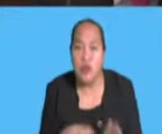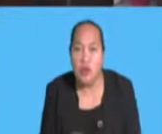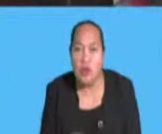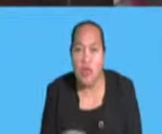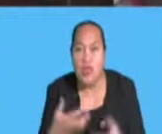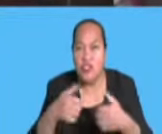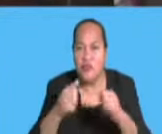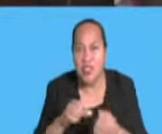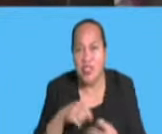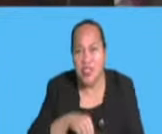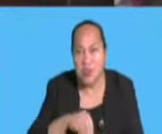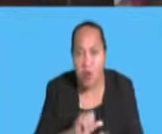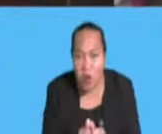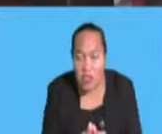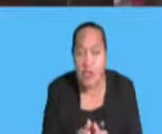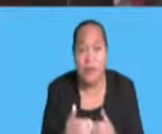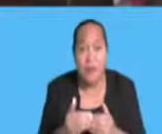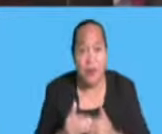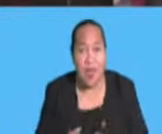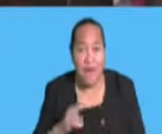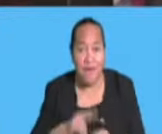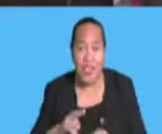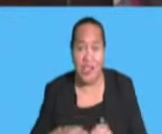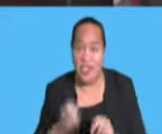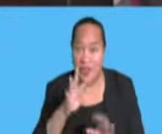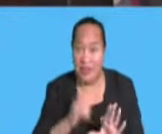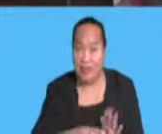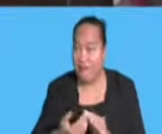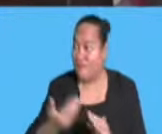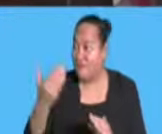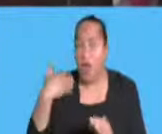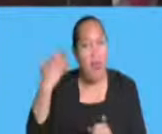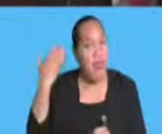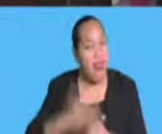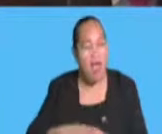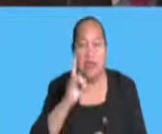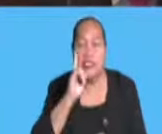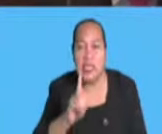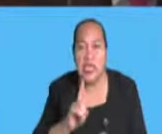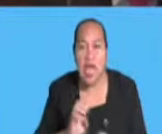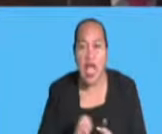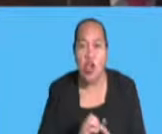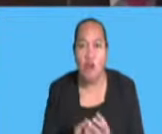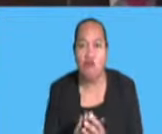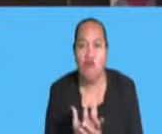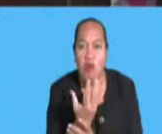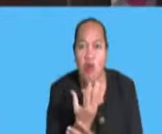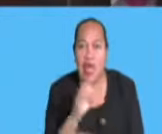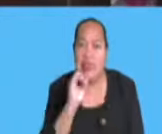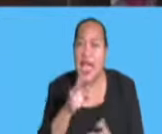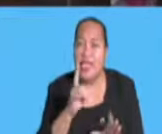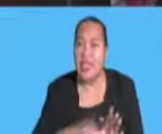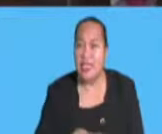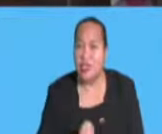budget address, Fiji has gone through the past decade of never seen or achieved before economic growth. 10 years of